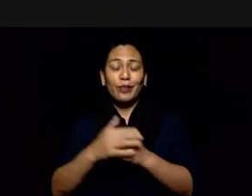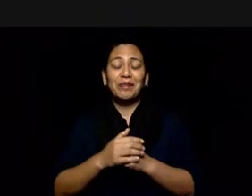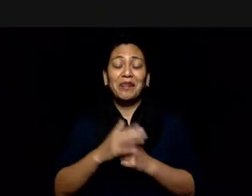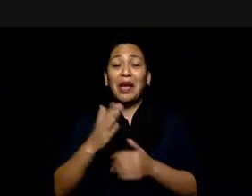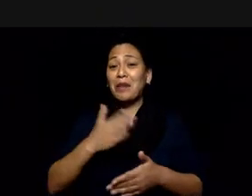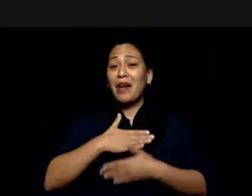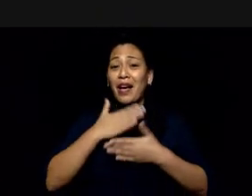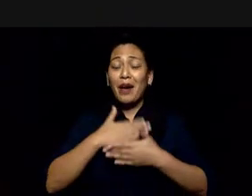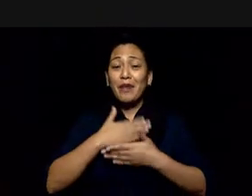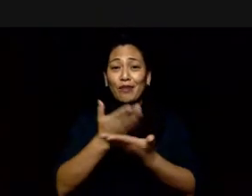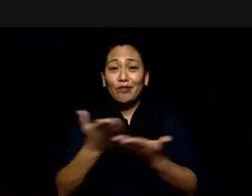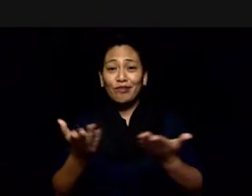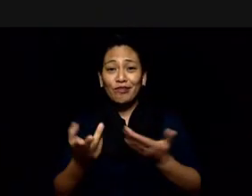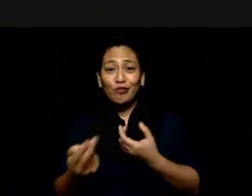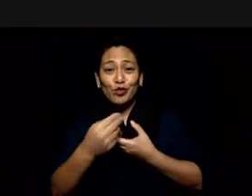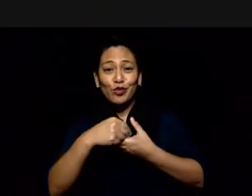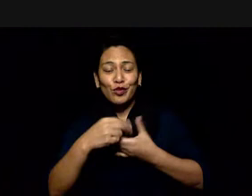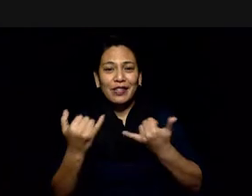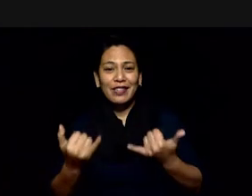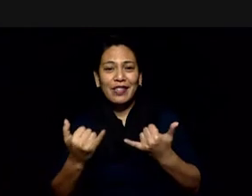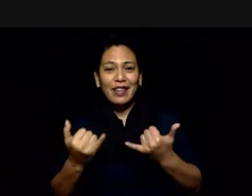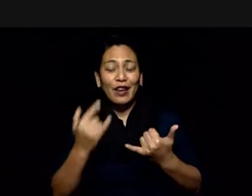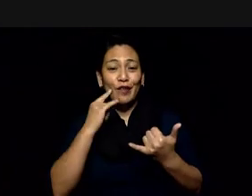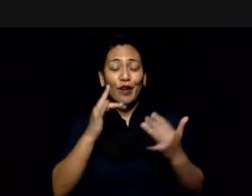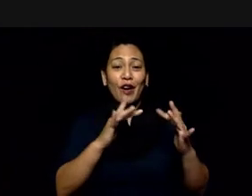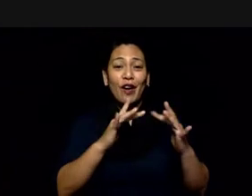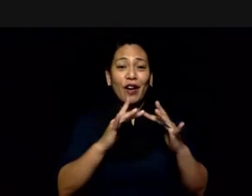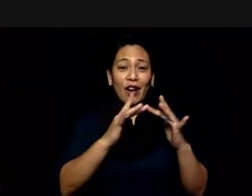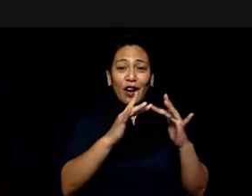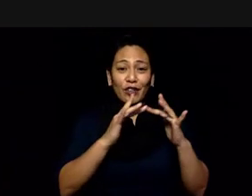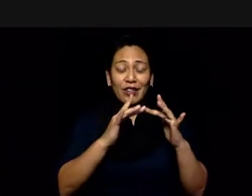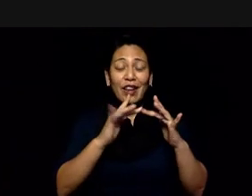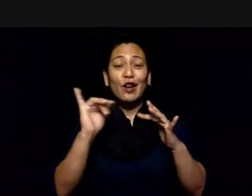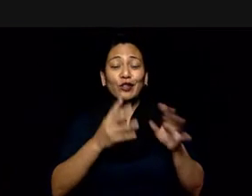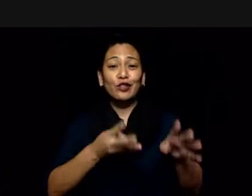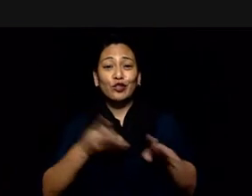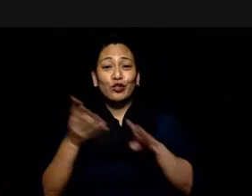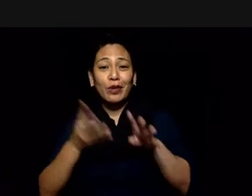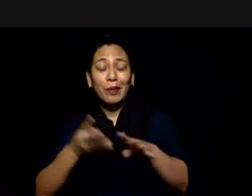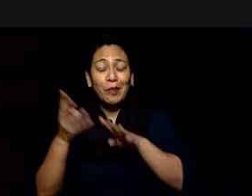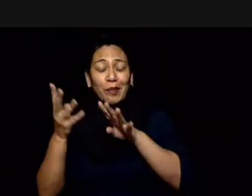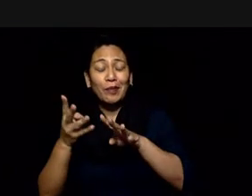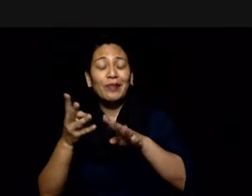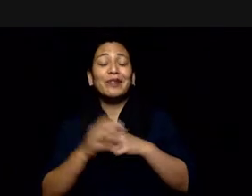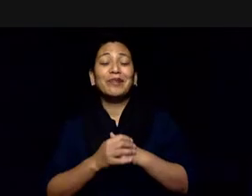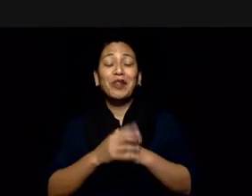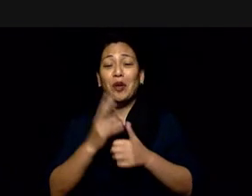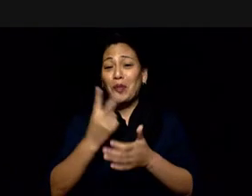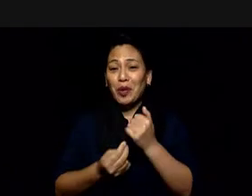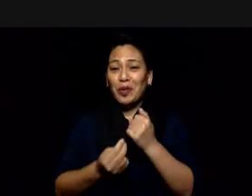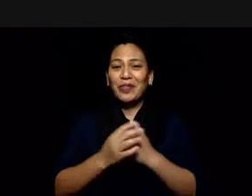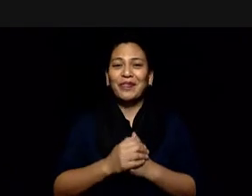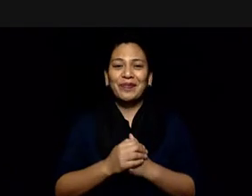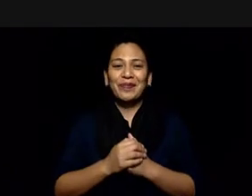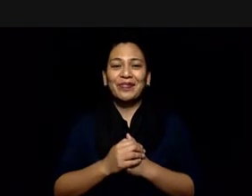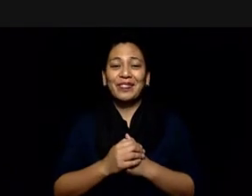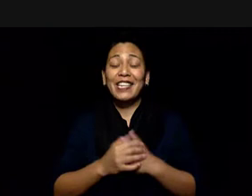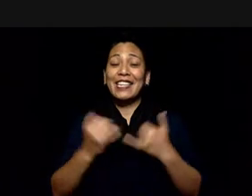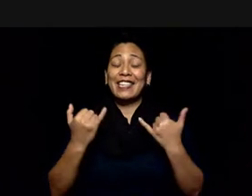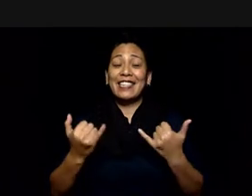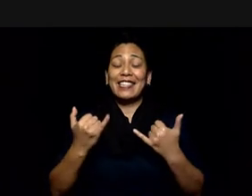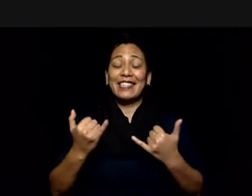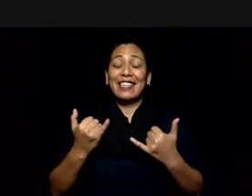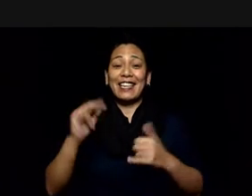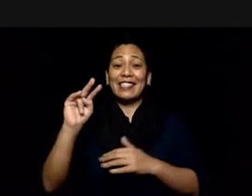to have you attend this event, both on the live stream and people who are in the rooms with us, in a room with us.